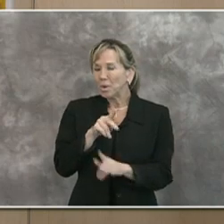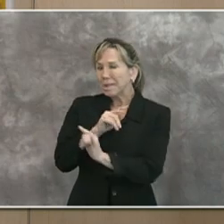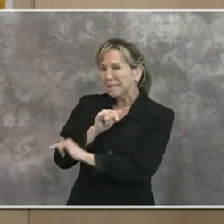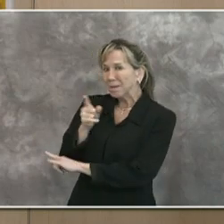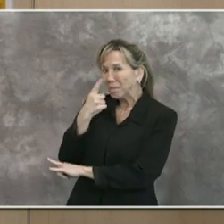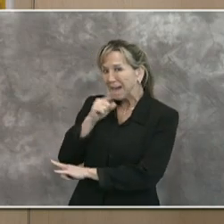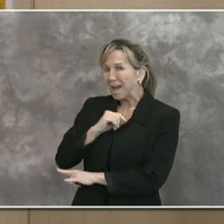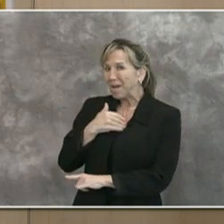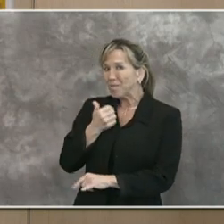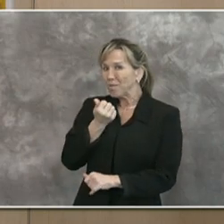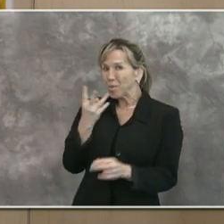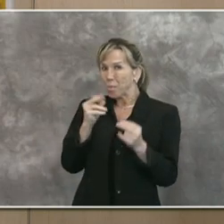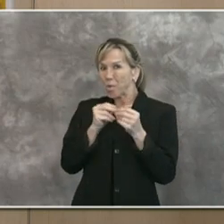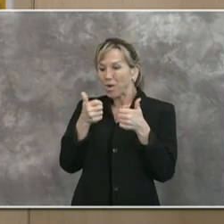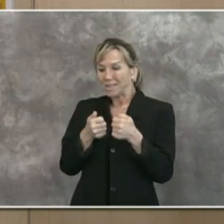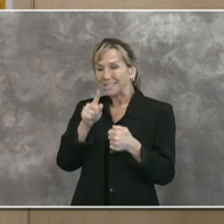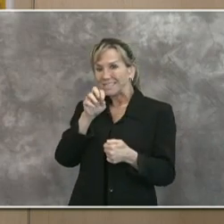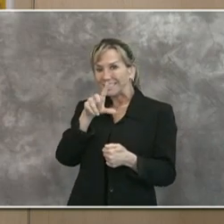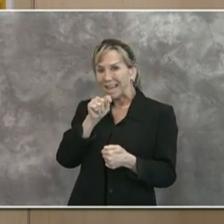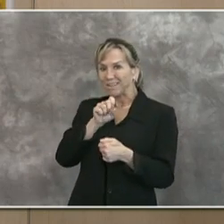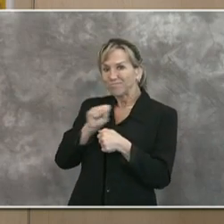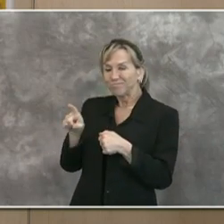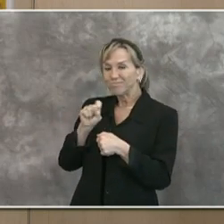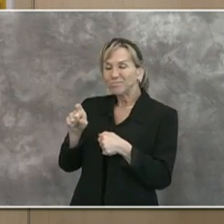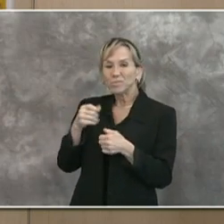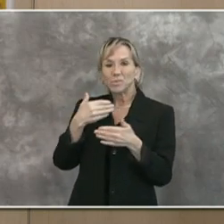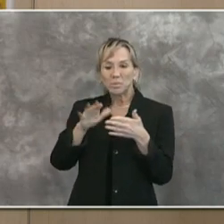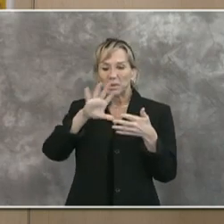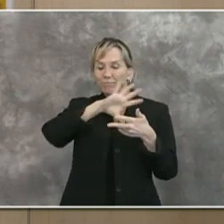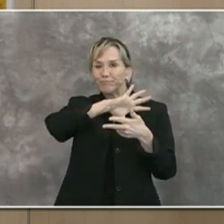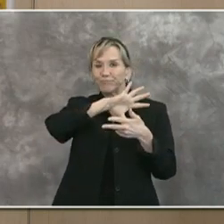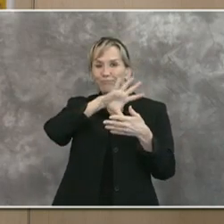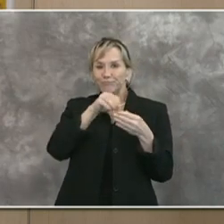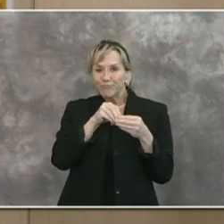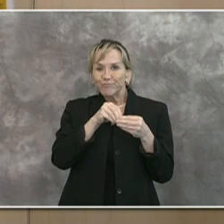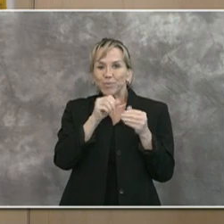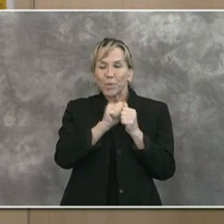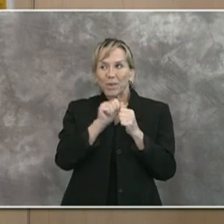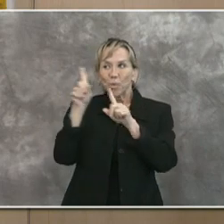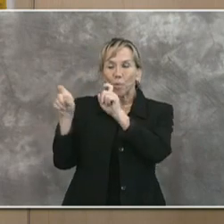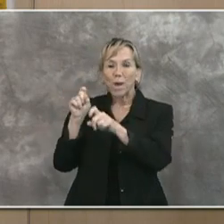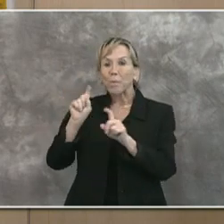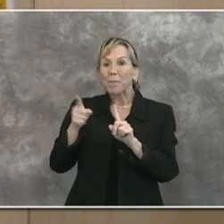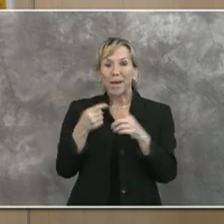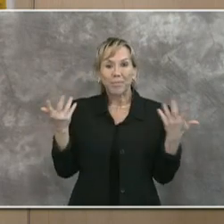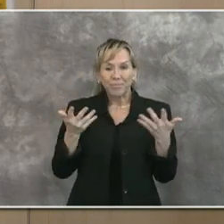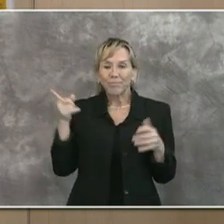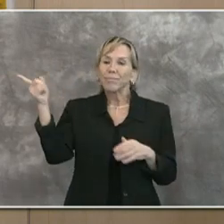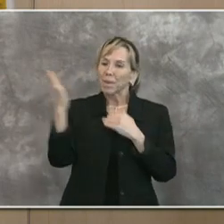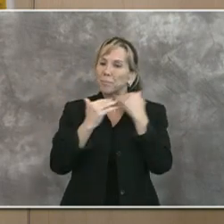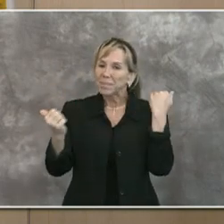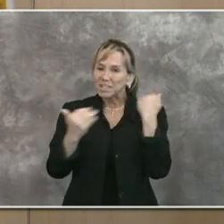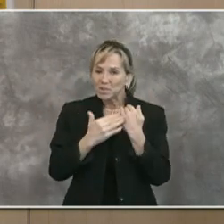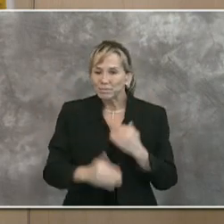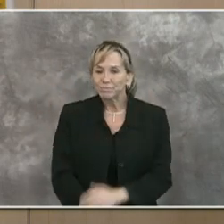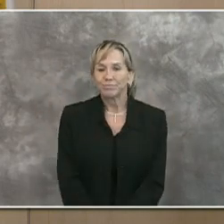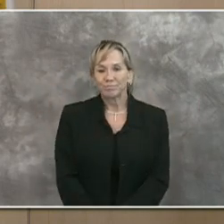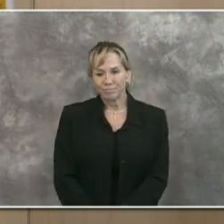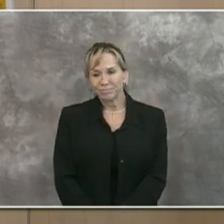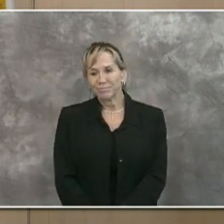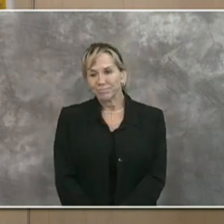have a few coming in, all of them with a beach question, and let me see if I can find.